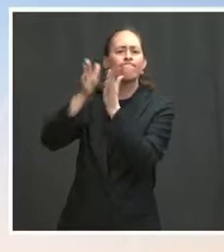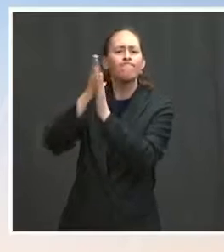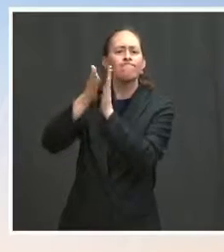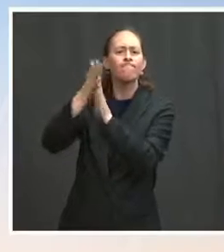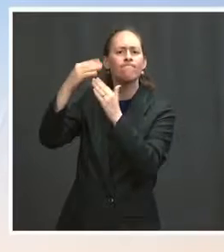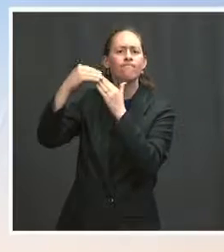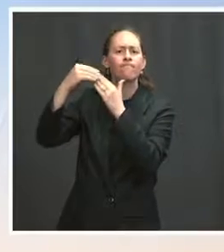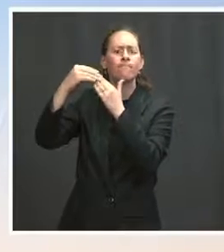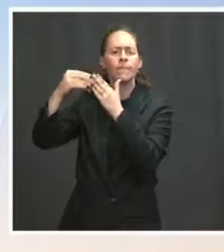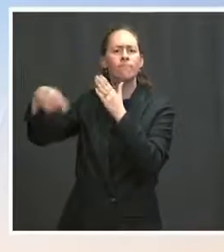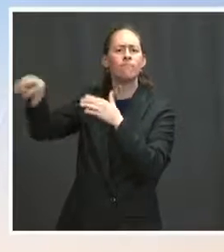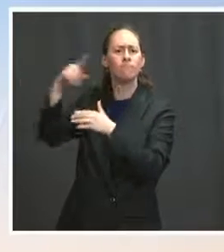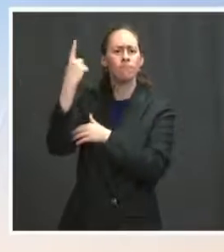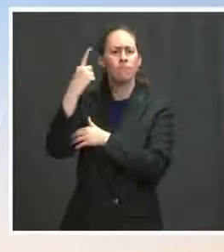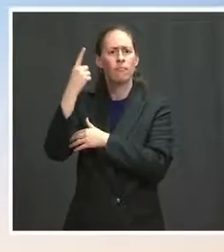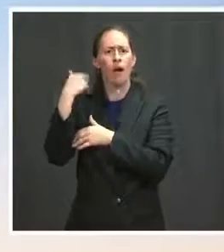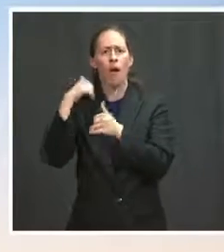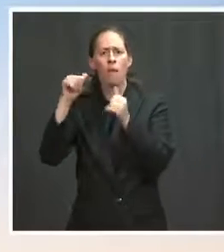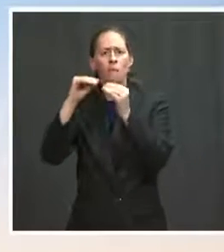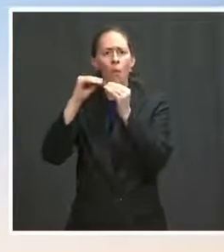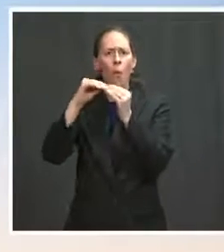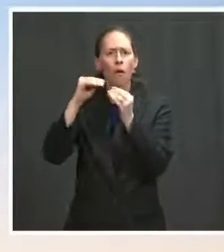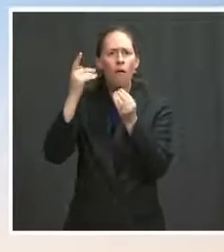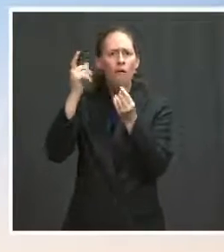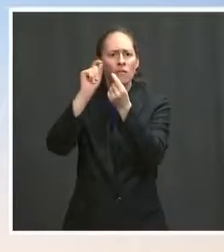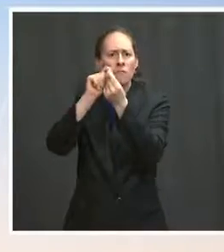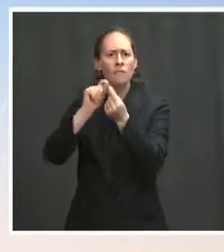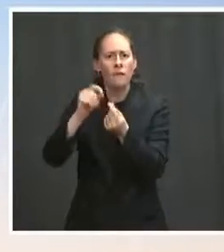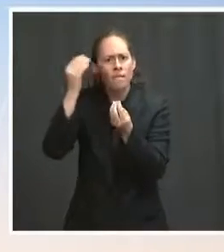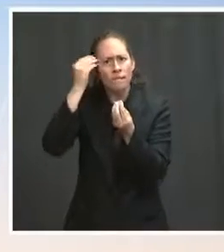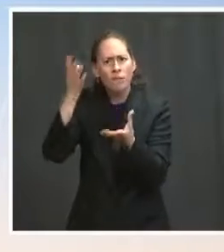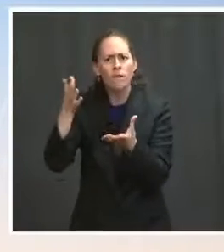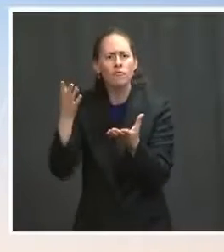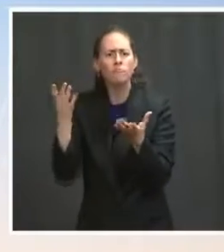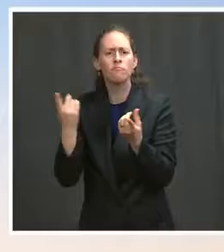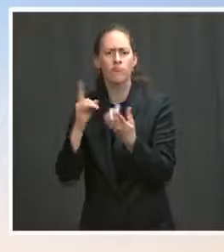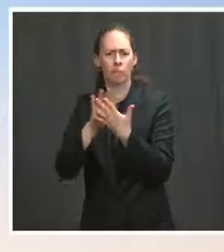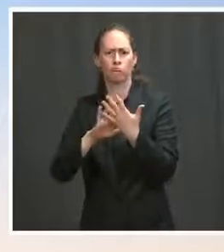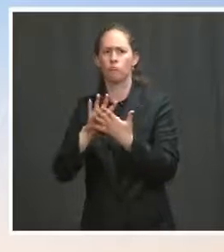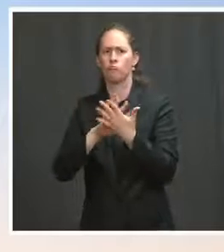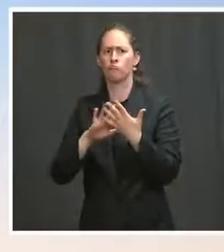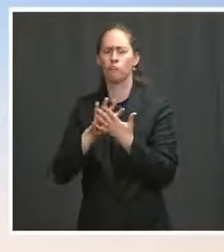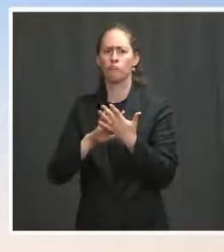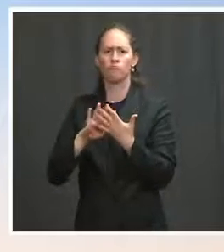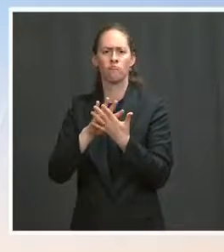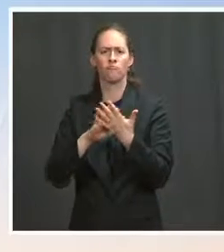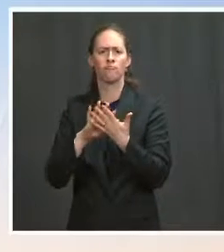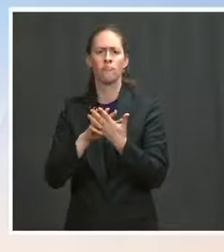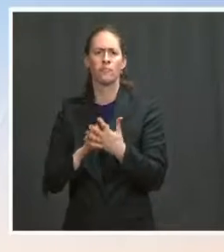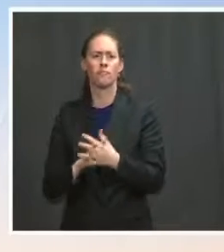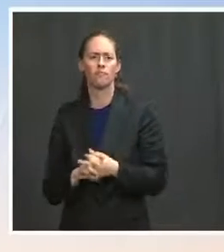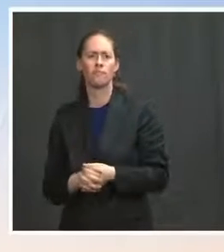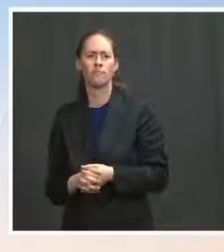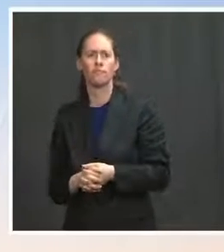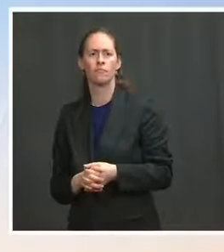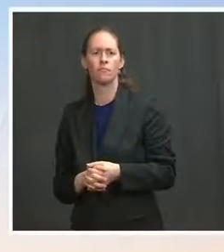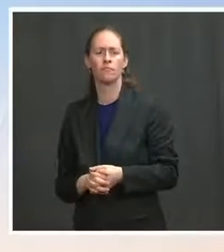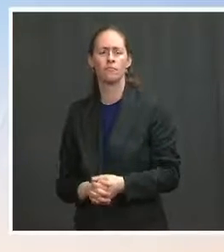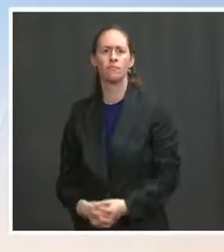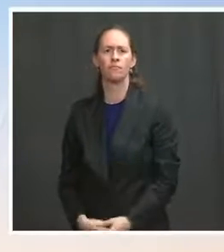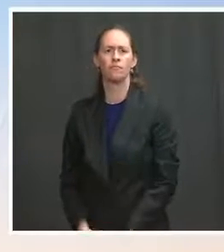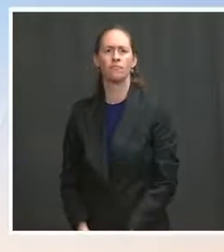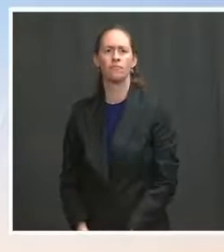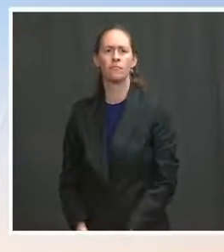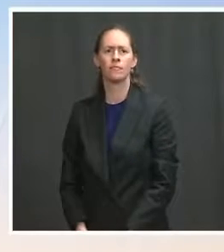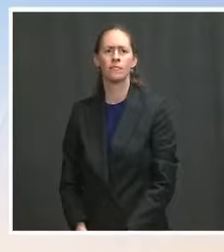later companies, so like Klarna, Affirm, Afterpay. These are becoming very popular in the U.S. in retail transactions, and Europe recently made moves a few